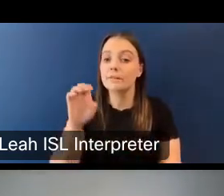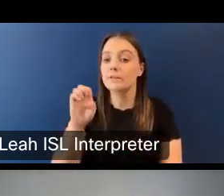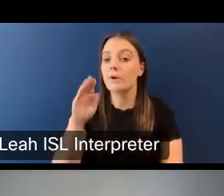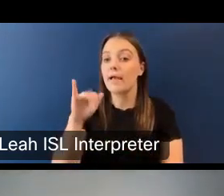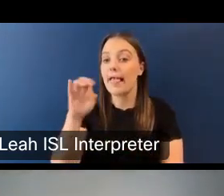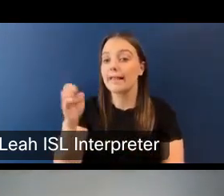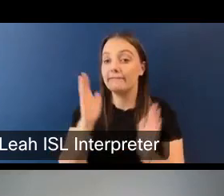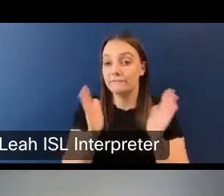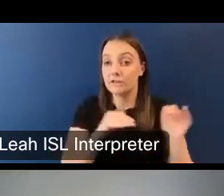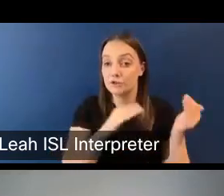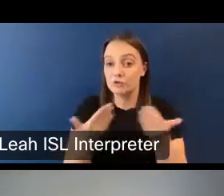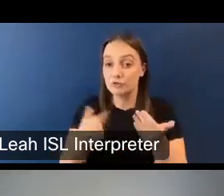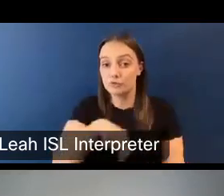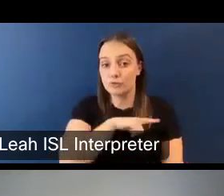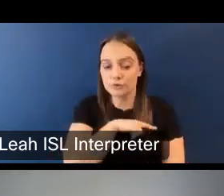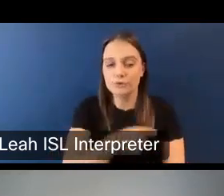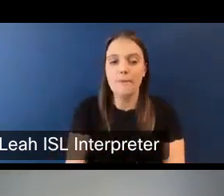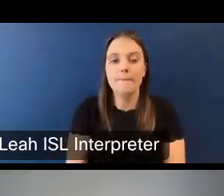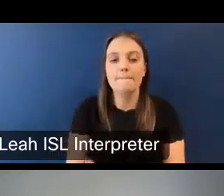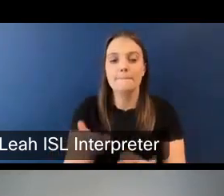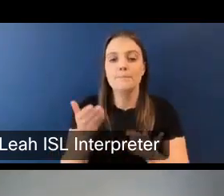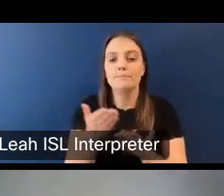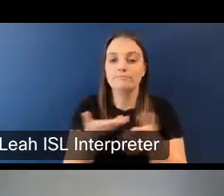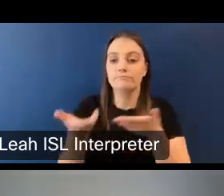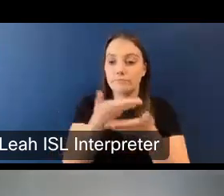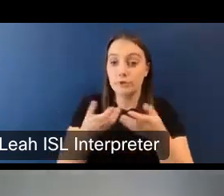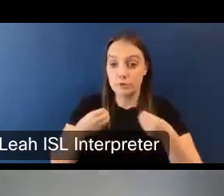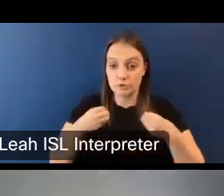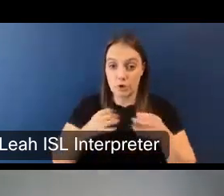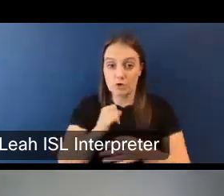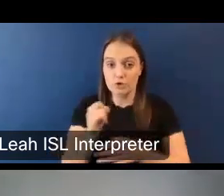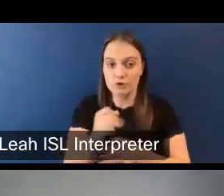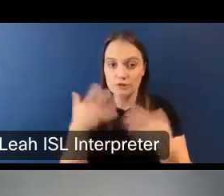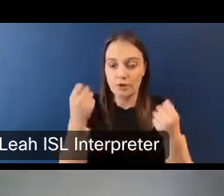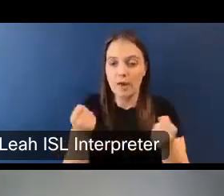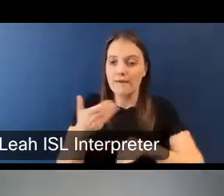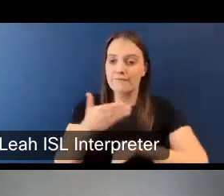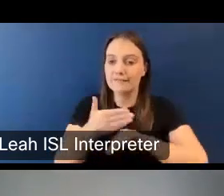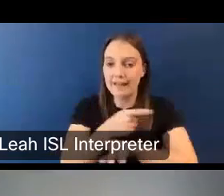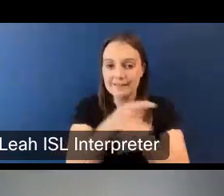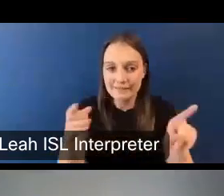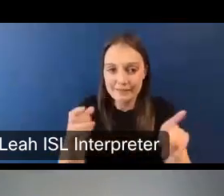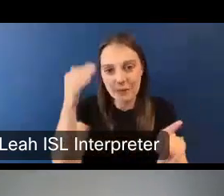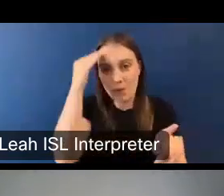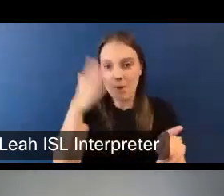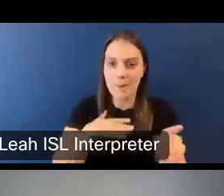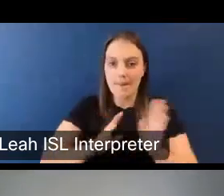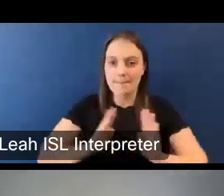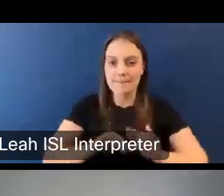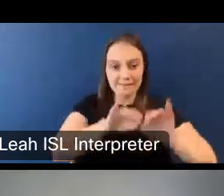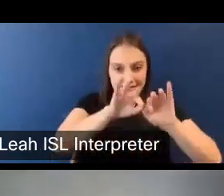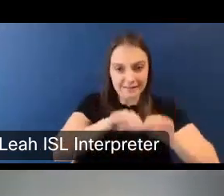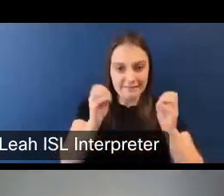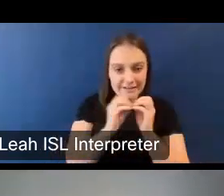I speak a bit more about our journey, we have a little task for you. I know you've been busy entering your names,